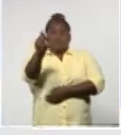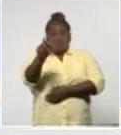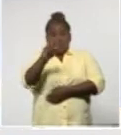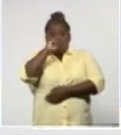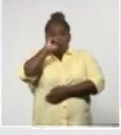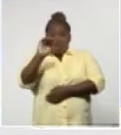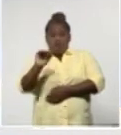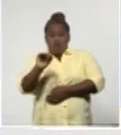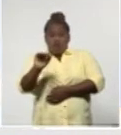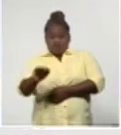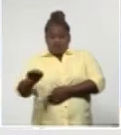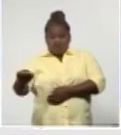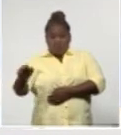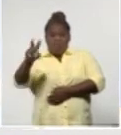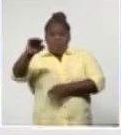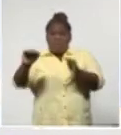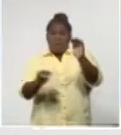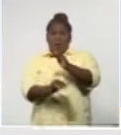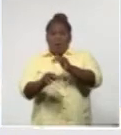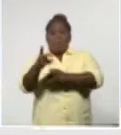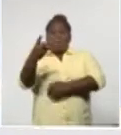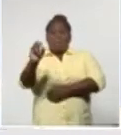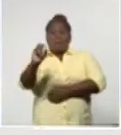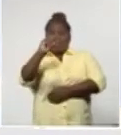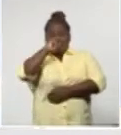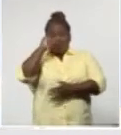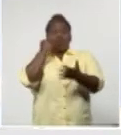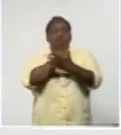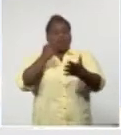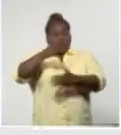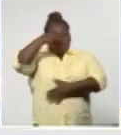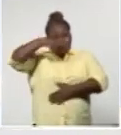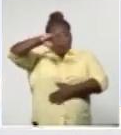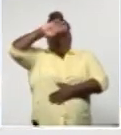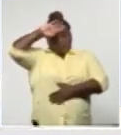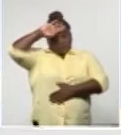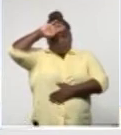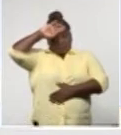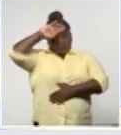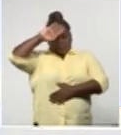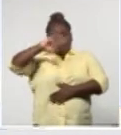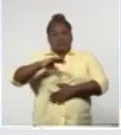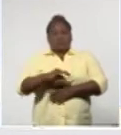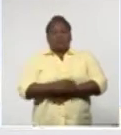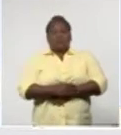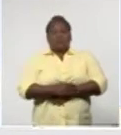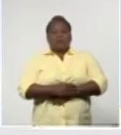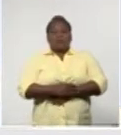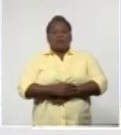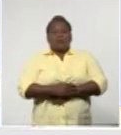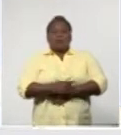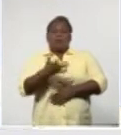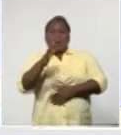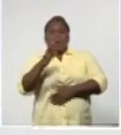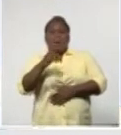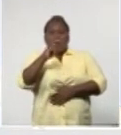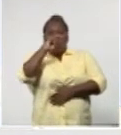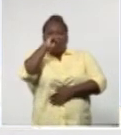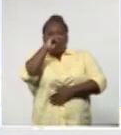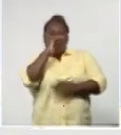With her case, Cuba already has 250 minors who have tested positive in